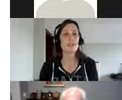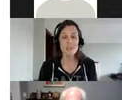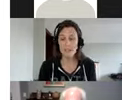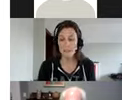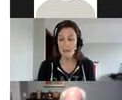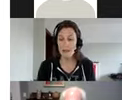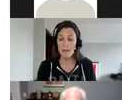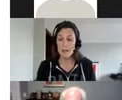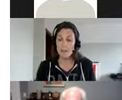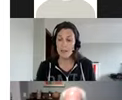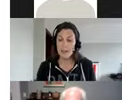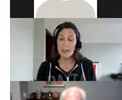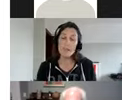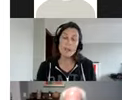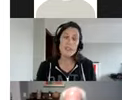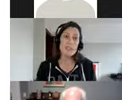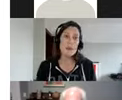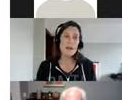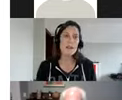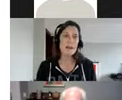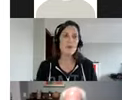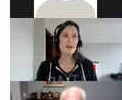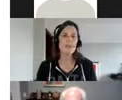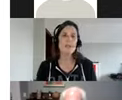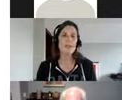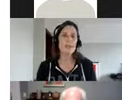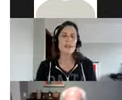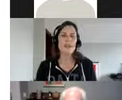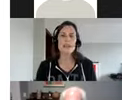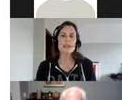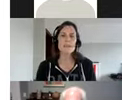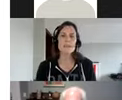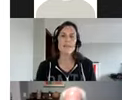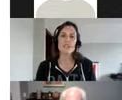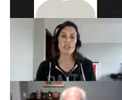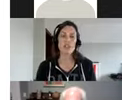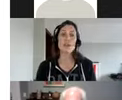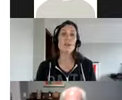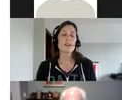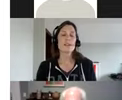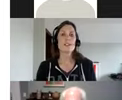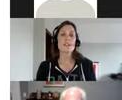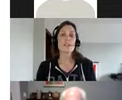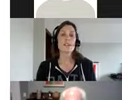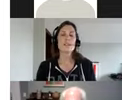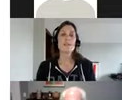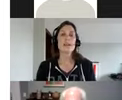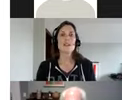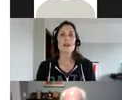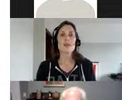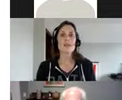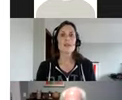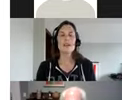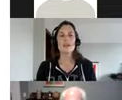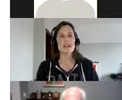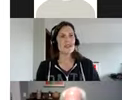really interesting to me. But I get a lot of questions as well about whatever the latest map projection unicorn suggestion is that's making the